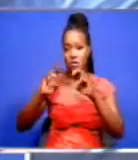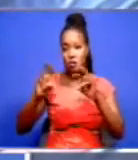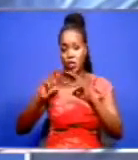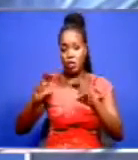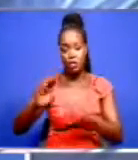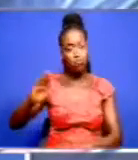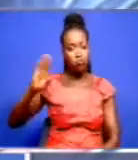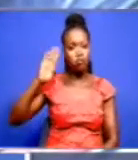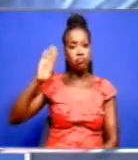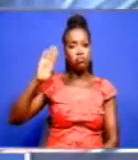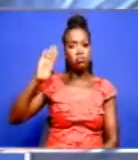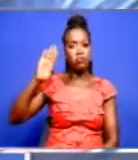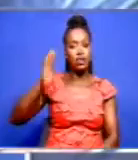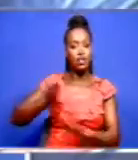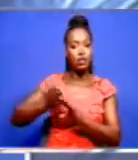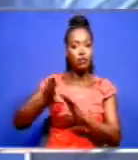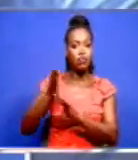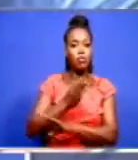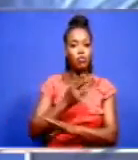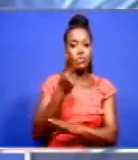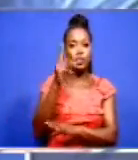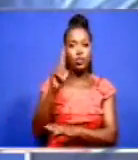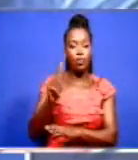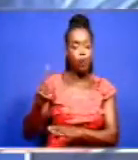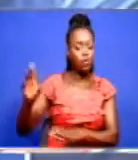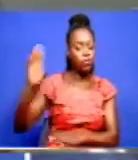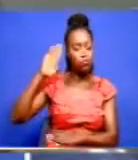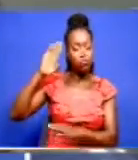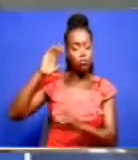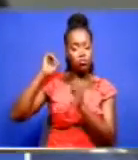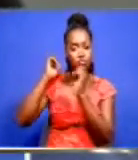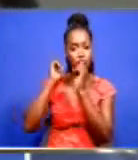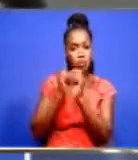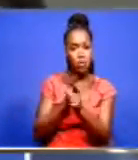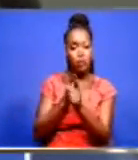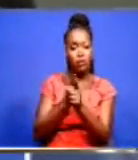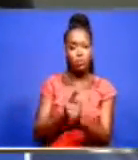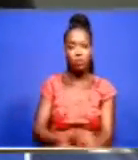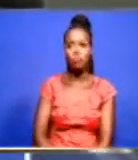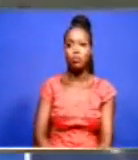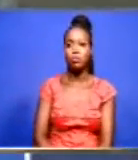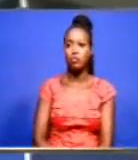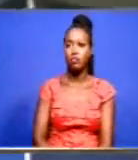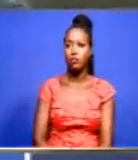honor before being accorded a 21-gun salute.